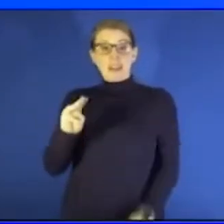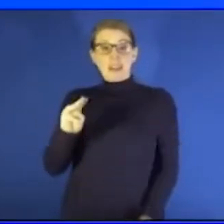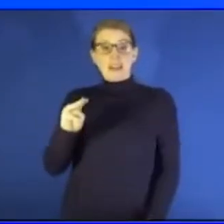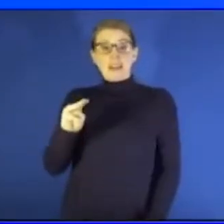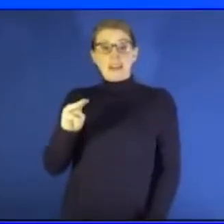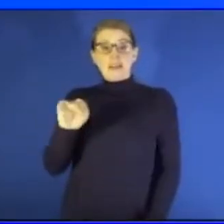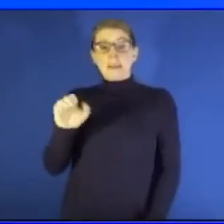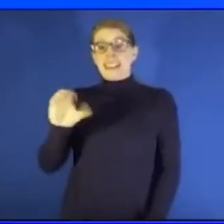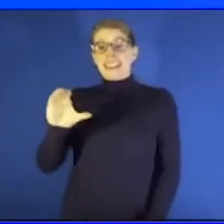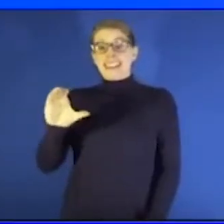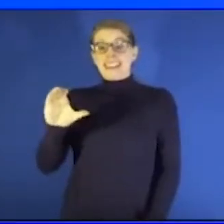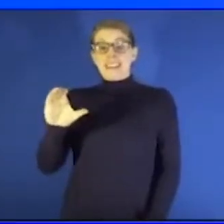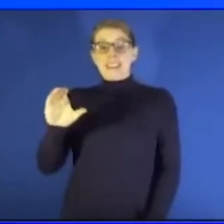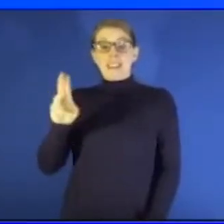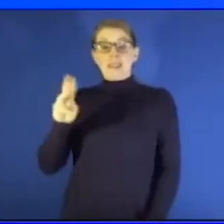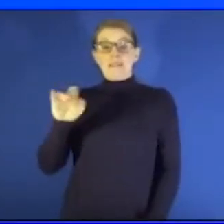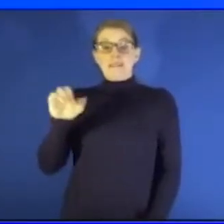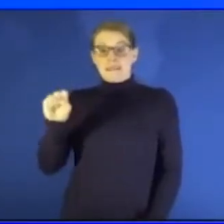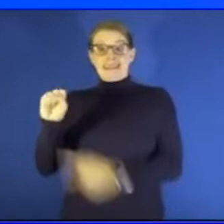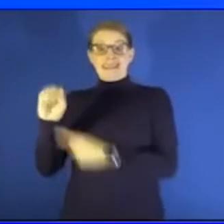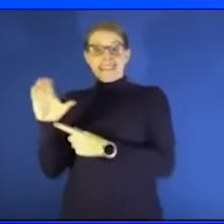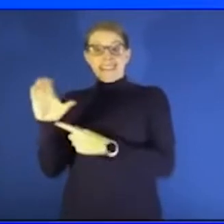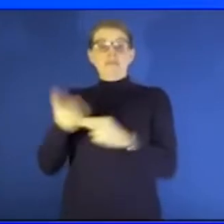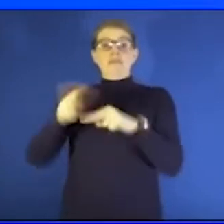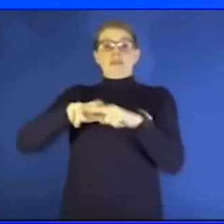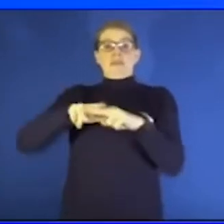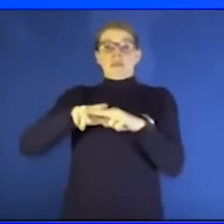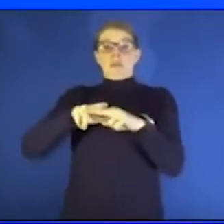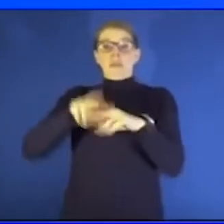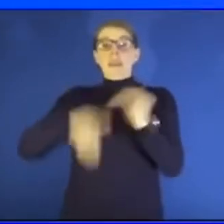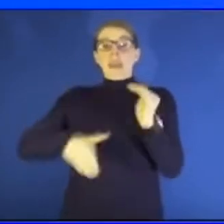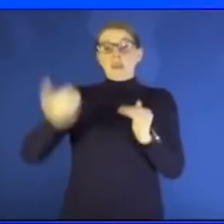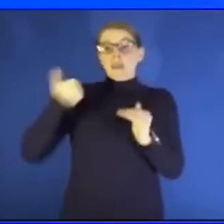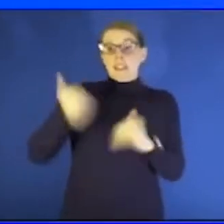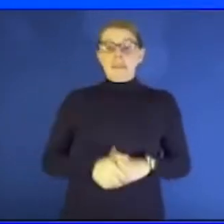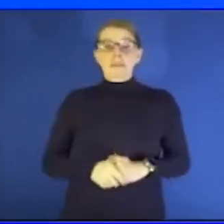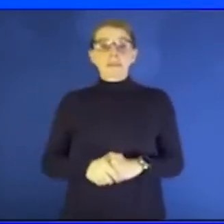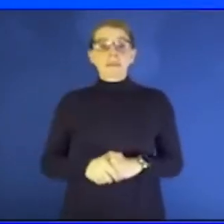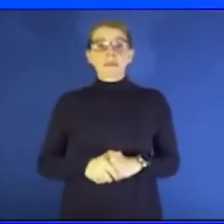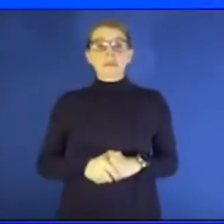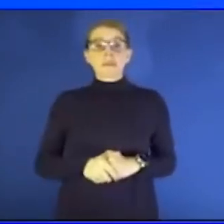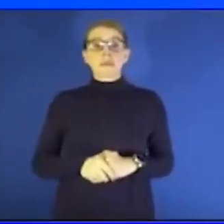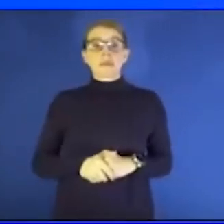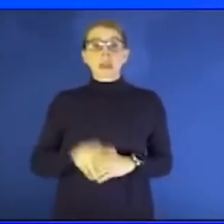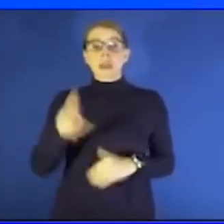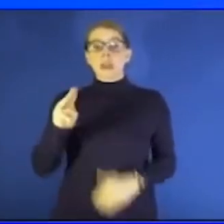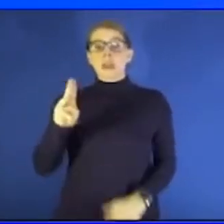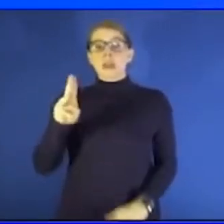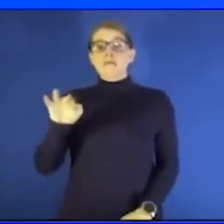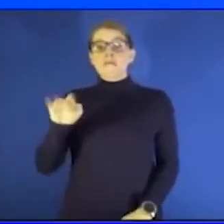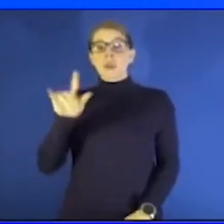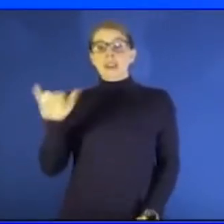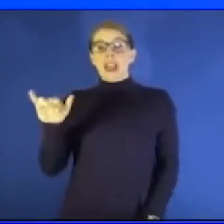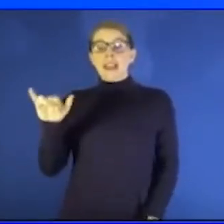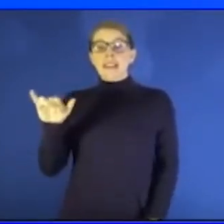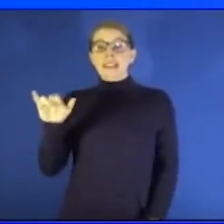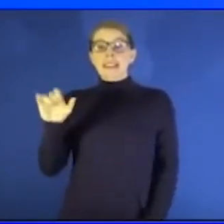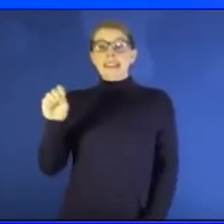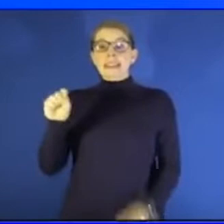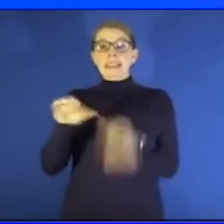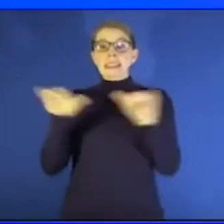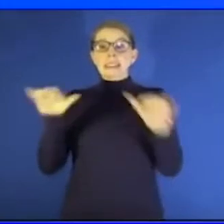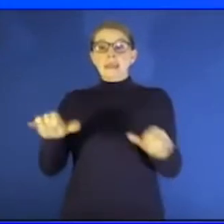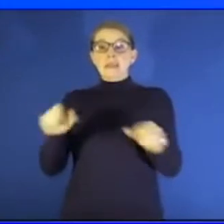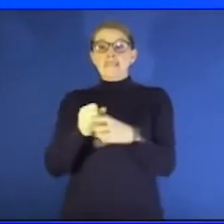an increase than it has been previously. So it is multi-system inflammatory syndrome of children,